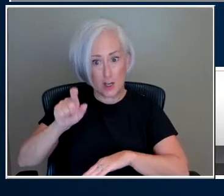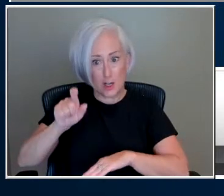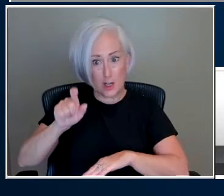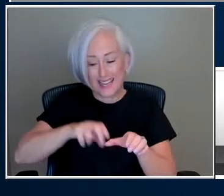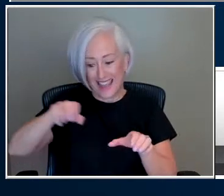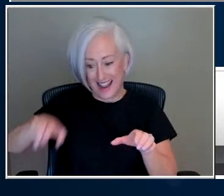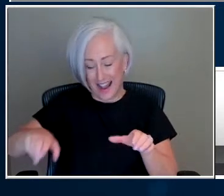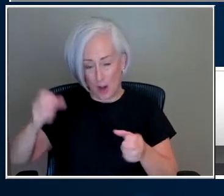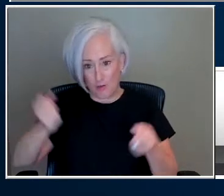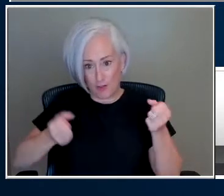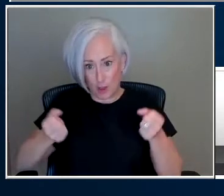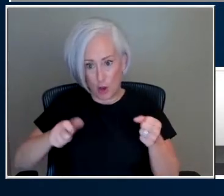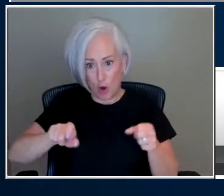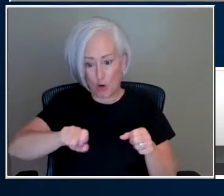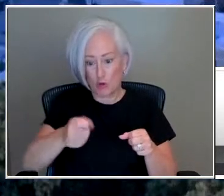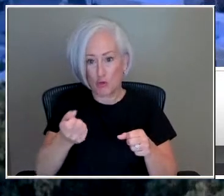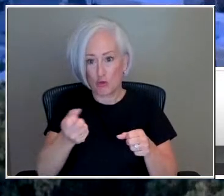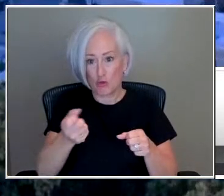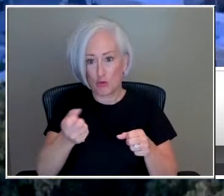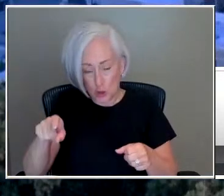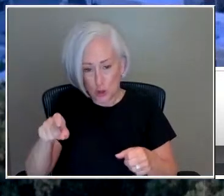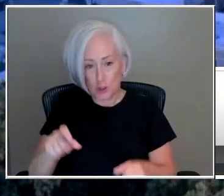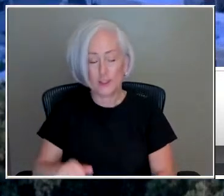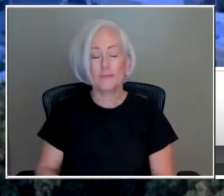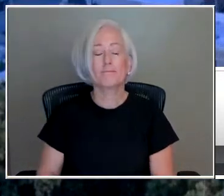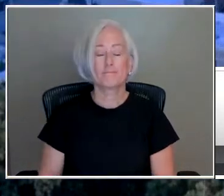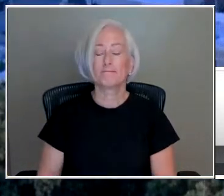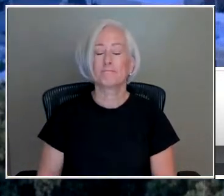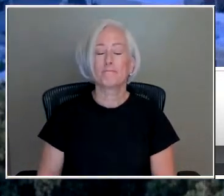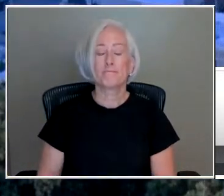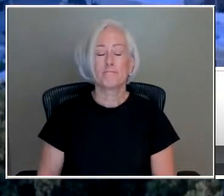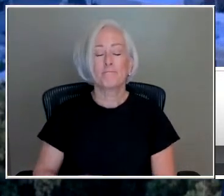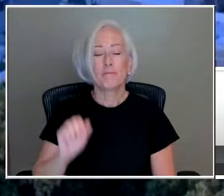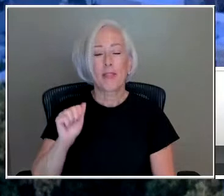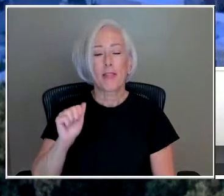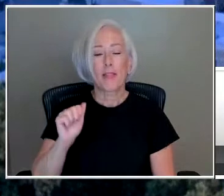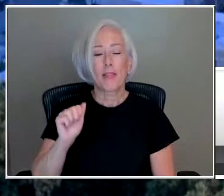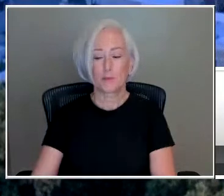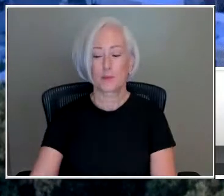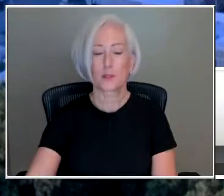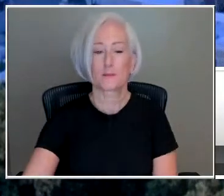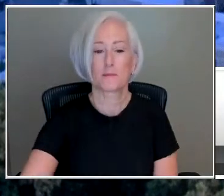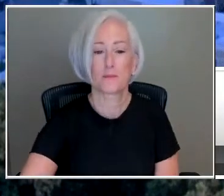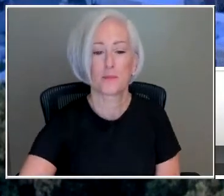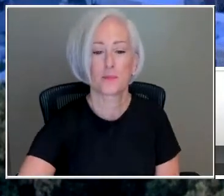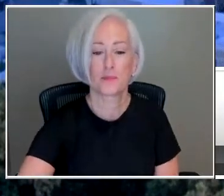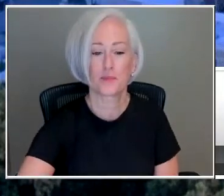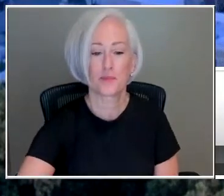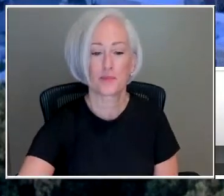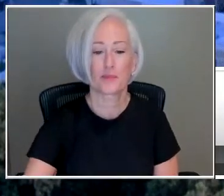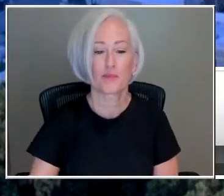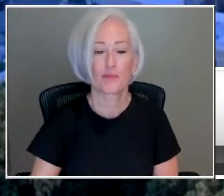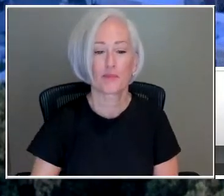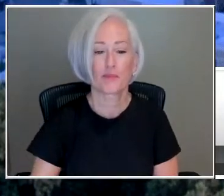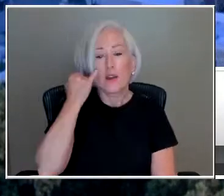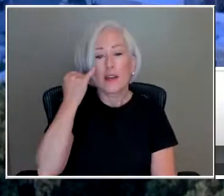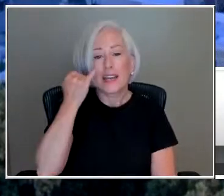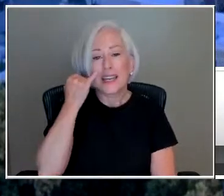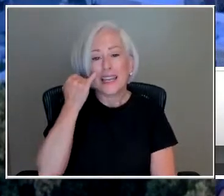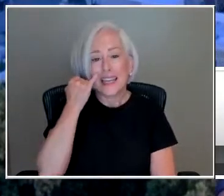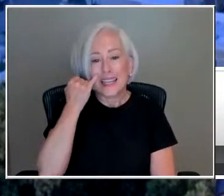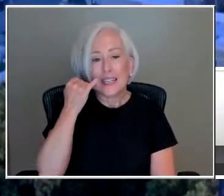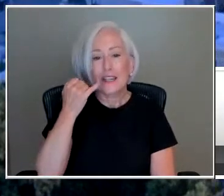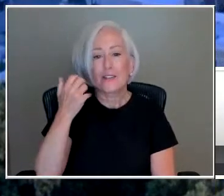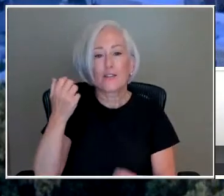help? It does. When a vehicle is idling, it's actually not using its